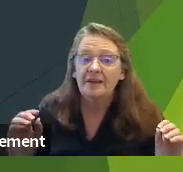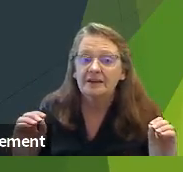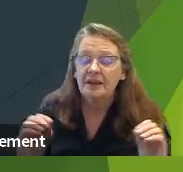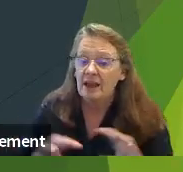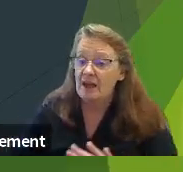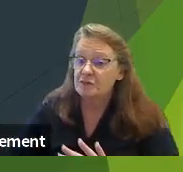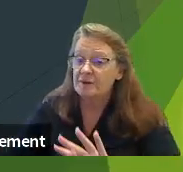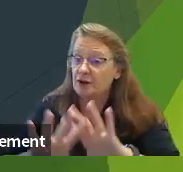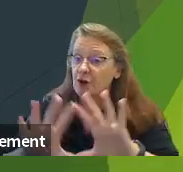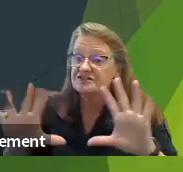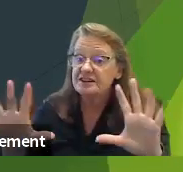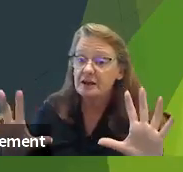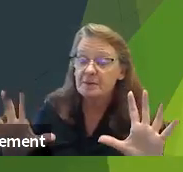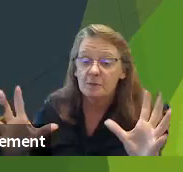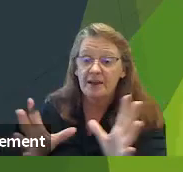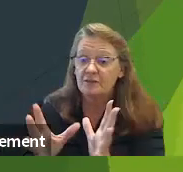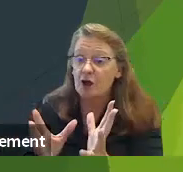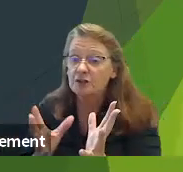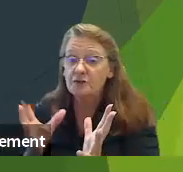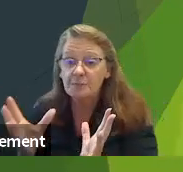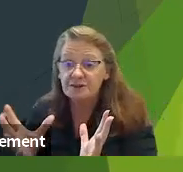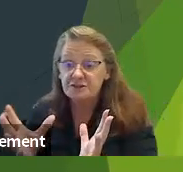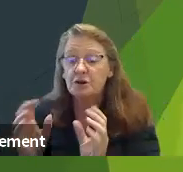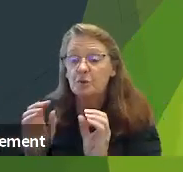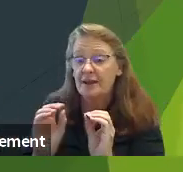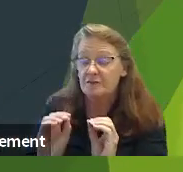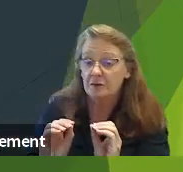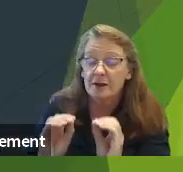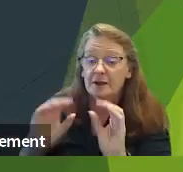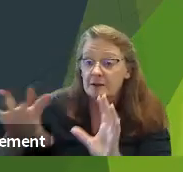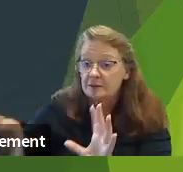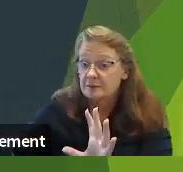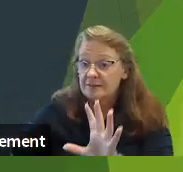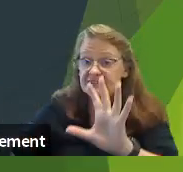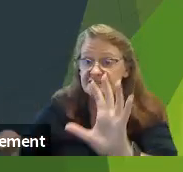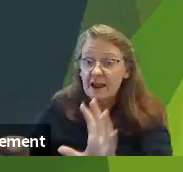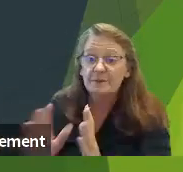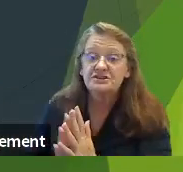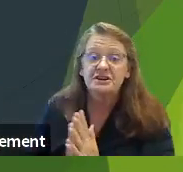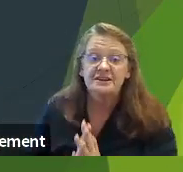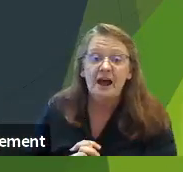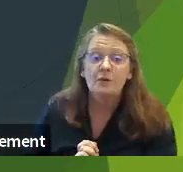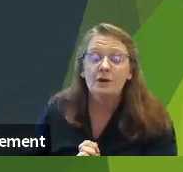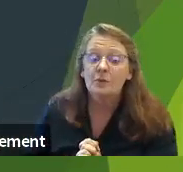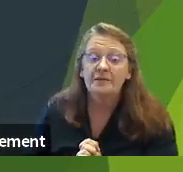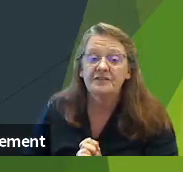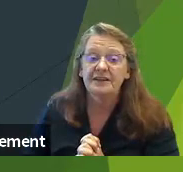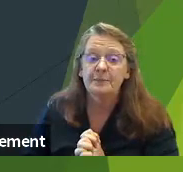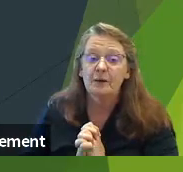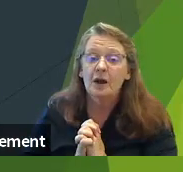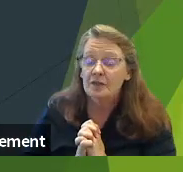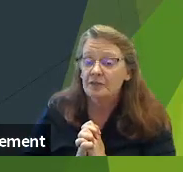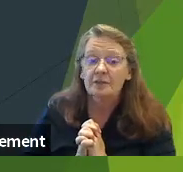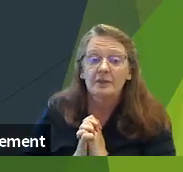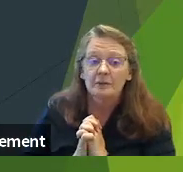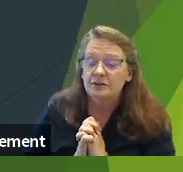And then after we get it all set up, we have all of our picture, we have our things established. Now we have to think